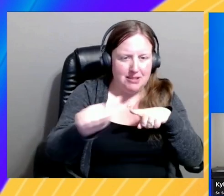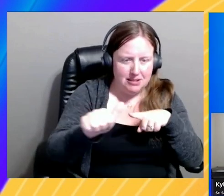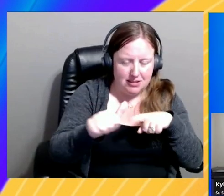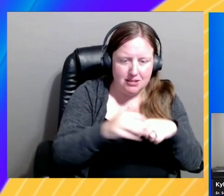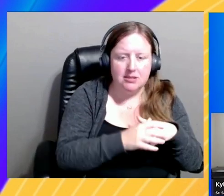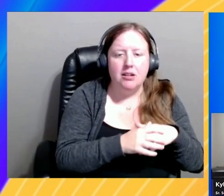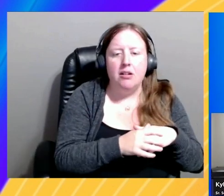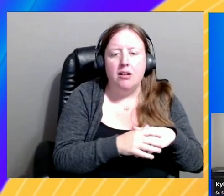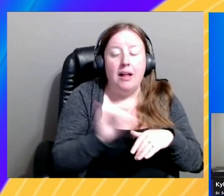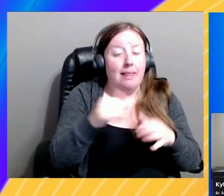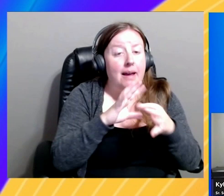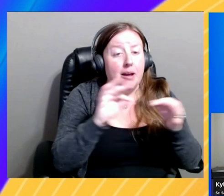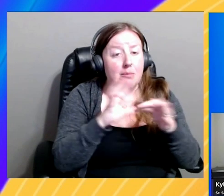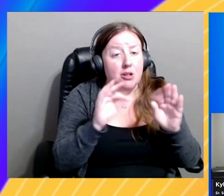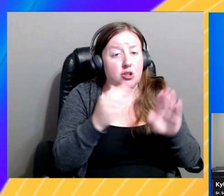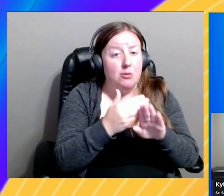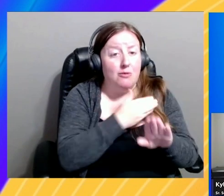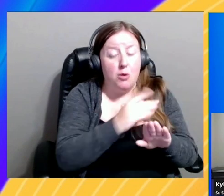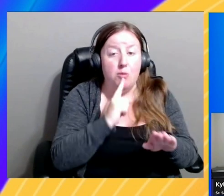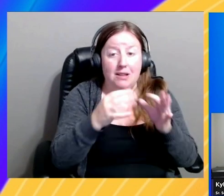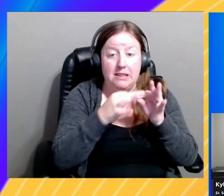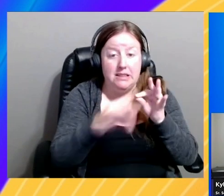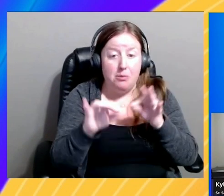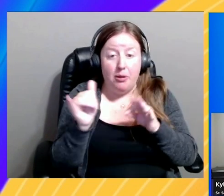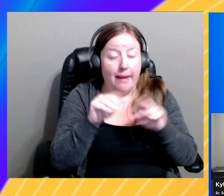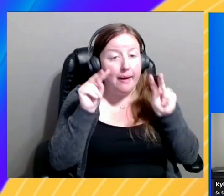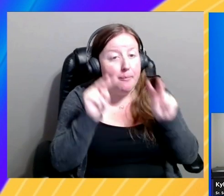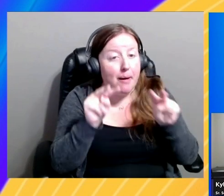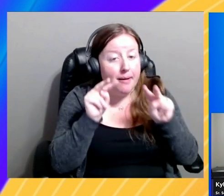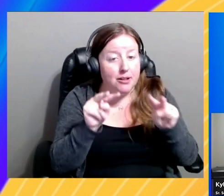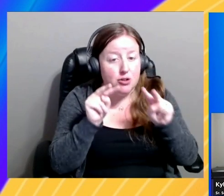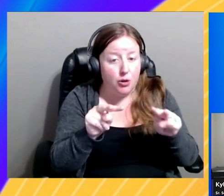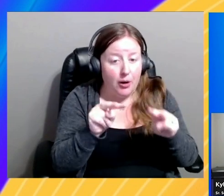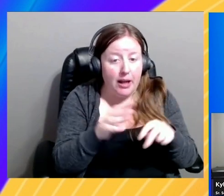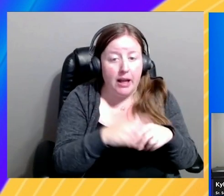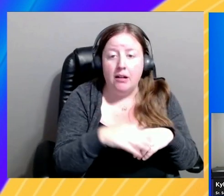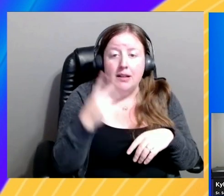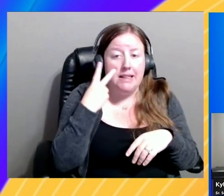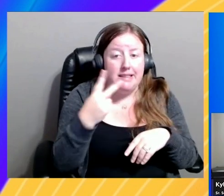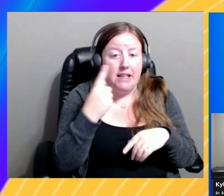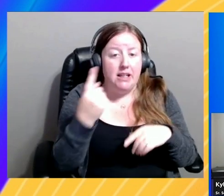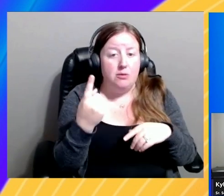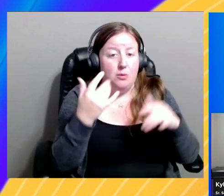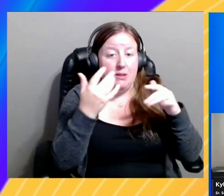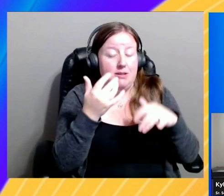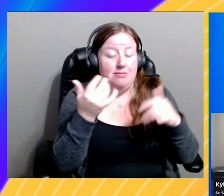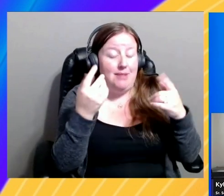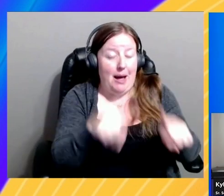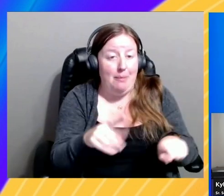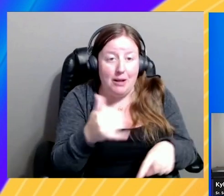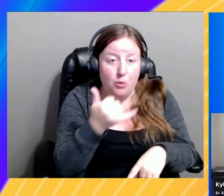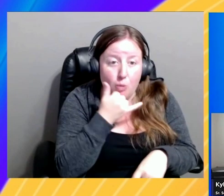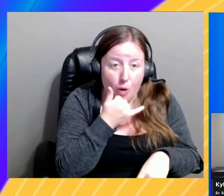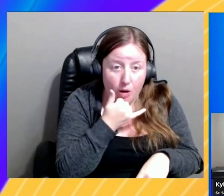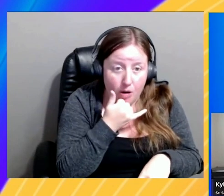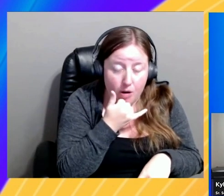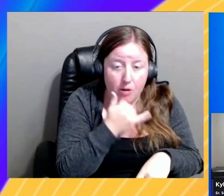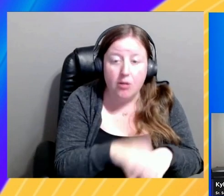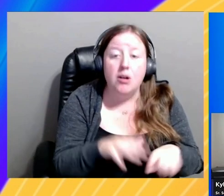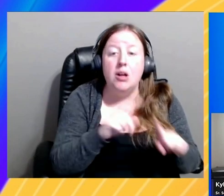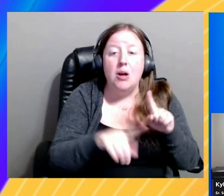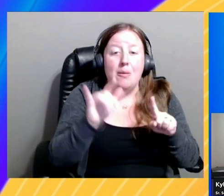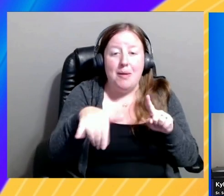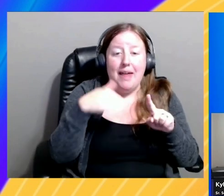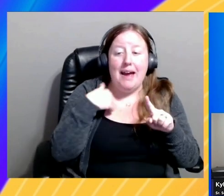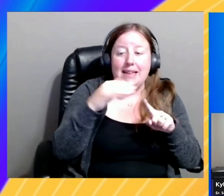earlier, something very simple is just like monitoring and reacting to things going wrong, whereas this is giving you insight to help